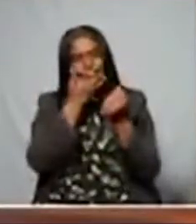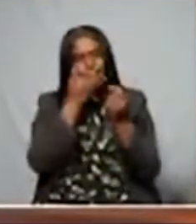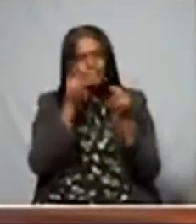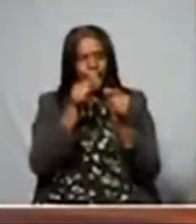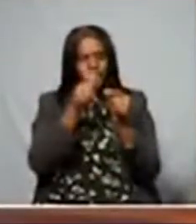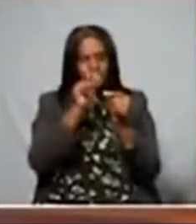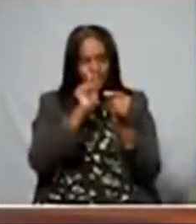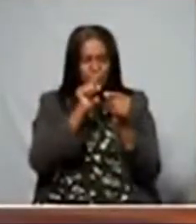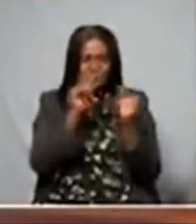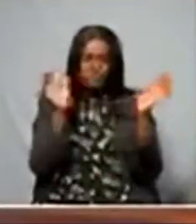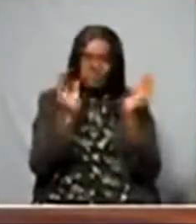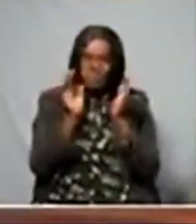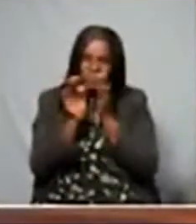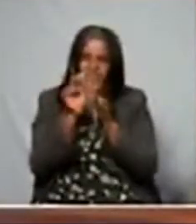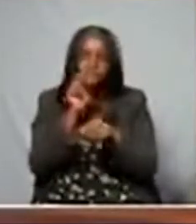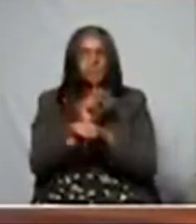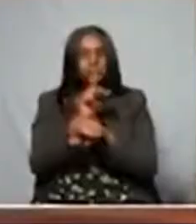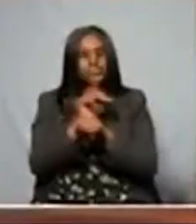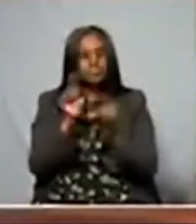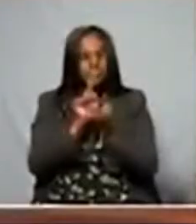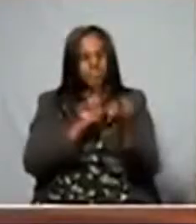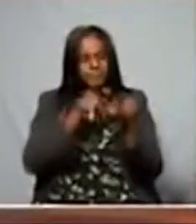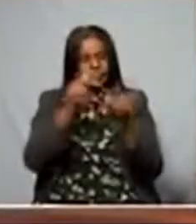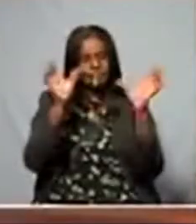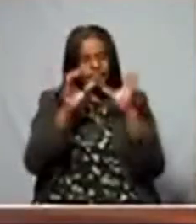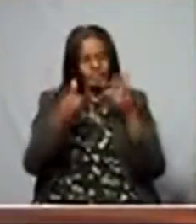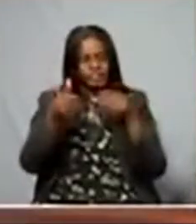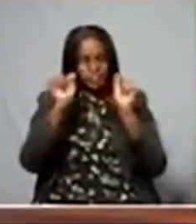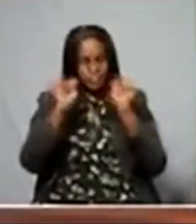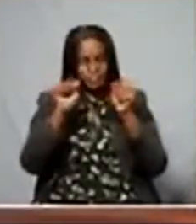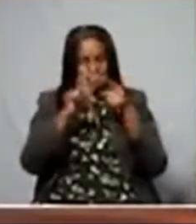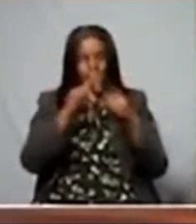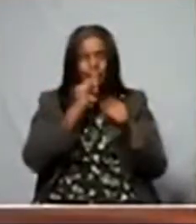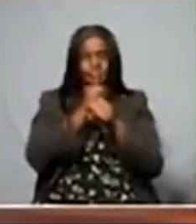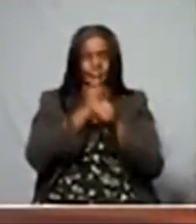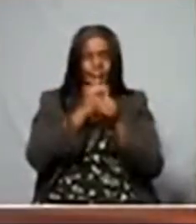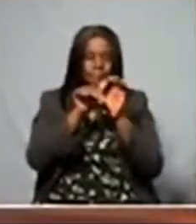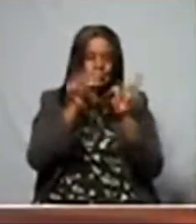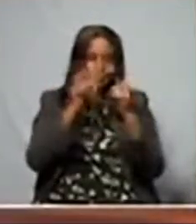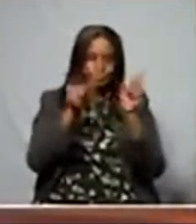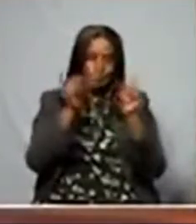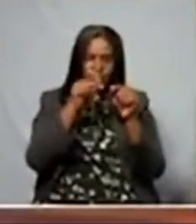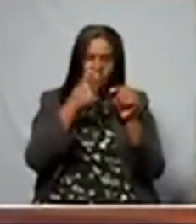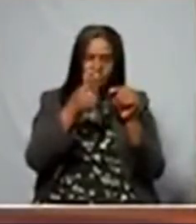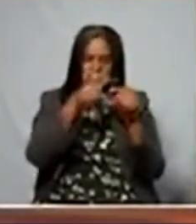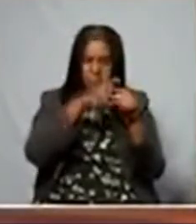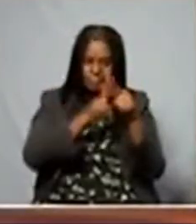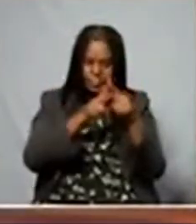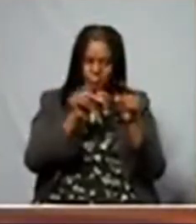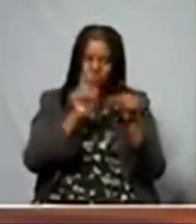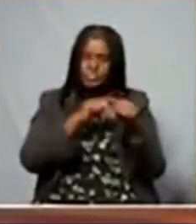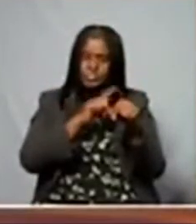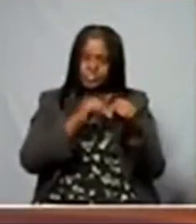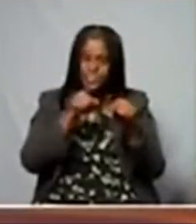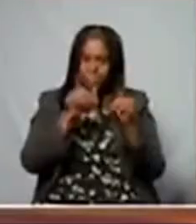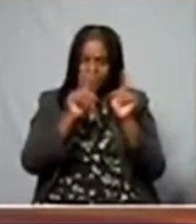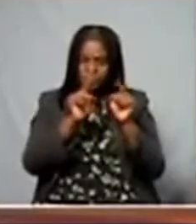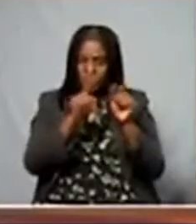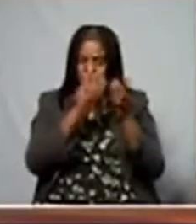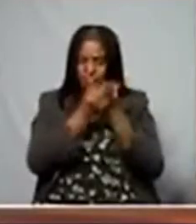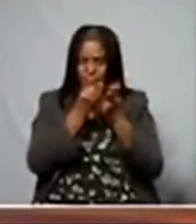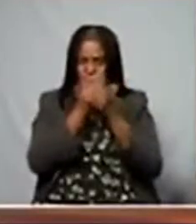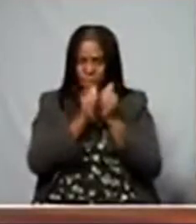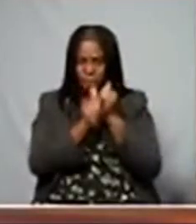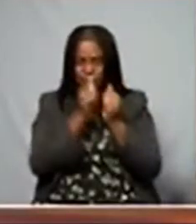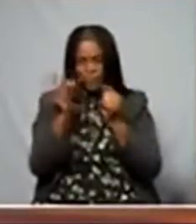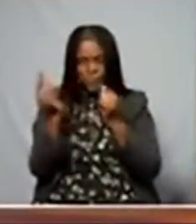it's a small problem, the communities are able to work on it. But when it's rehabilitation stage, that is where that money, which is